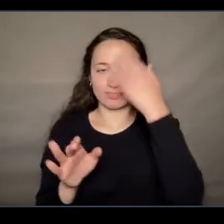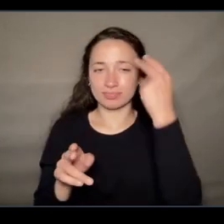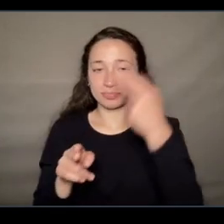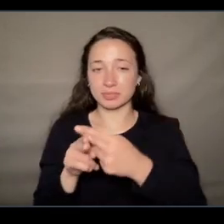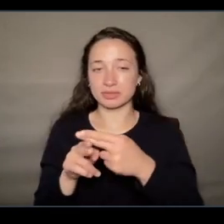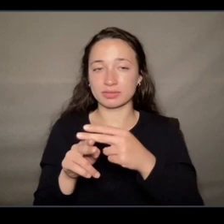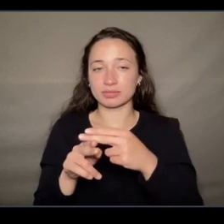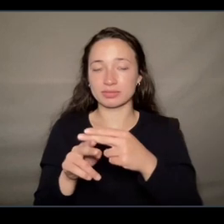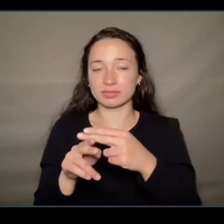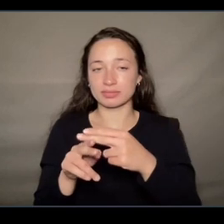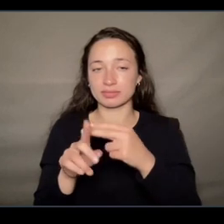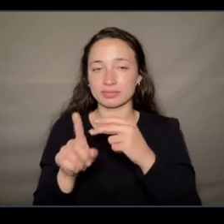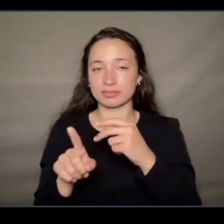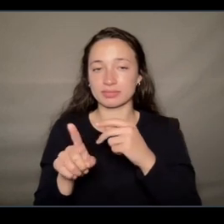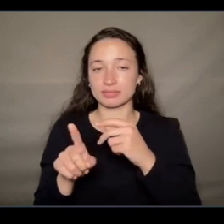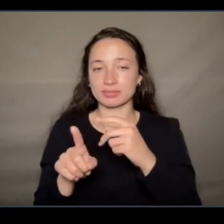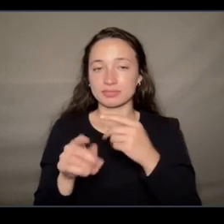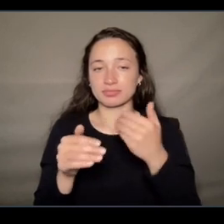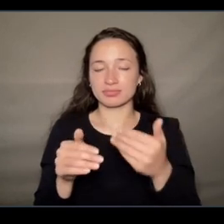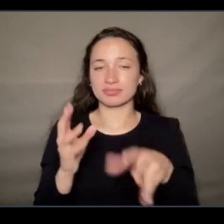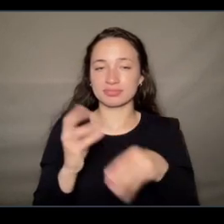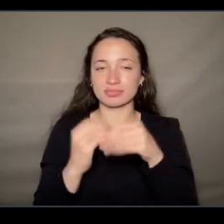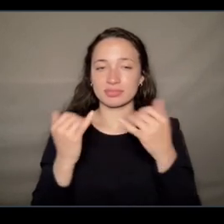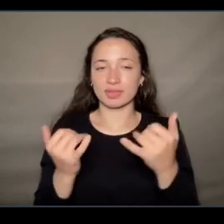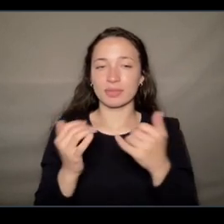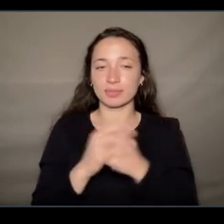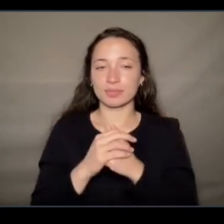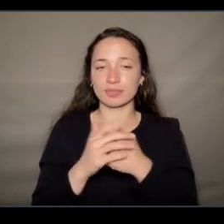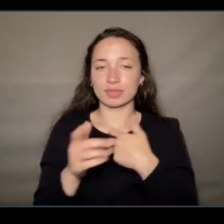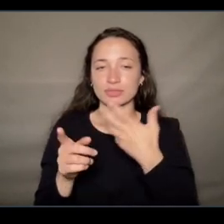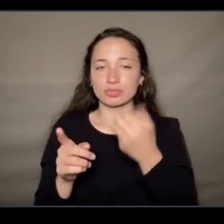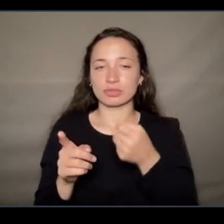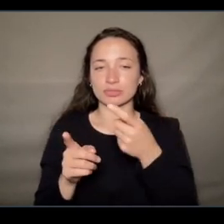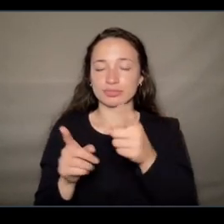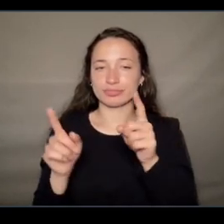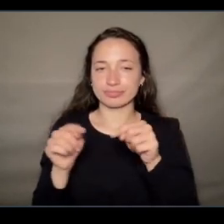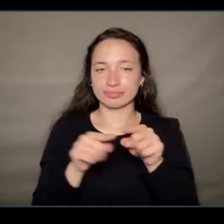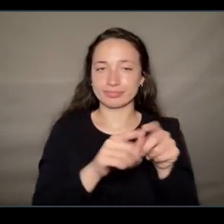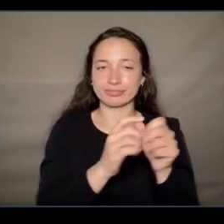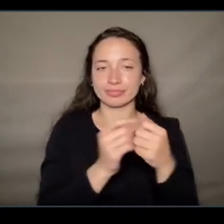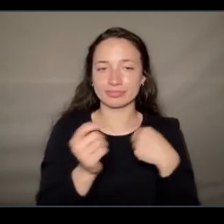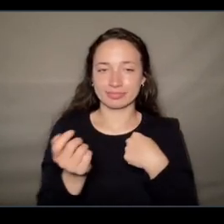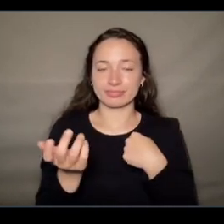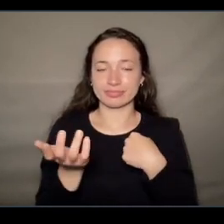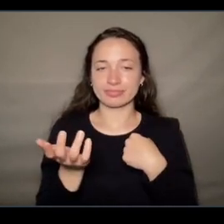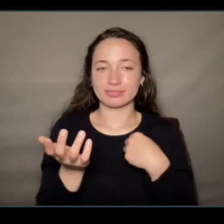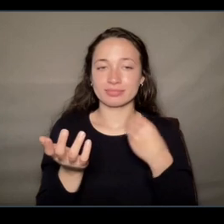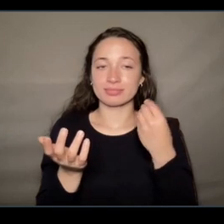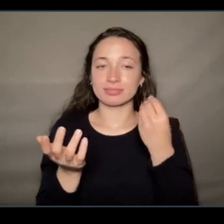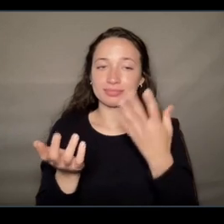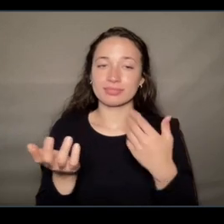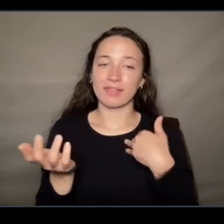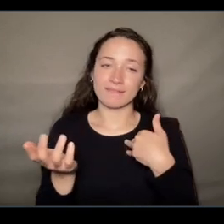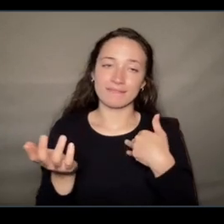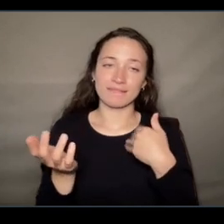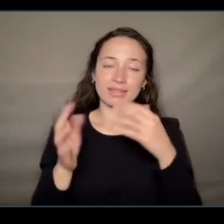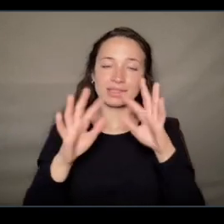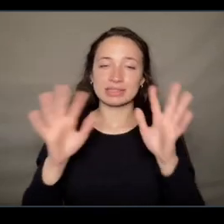I almost mentioned and forgot, but I'll just add now, and I trust you're coming along with me, that